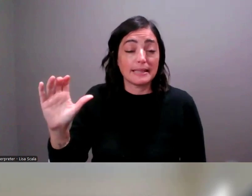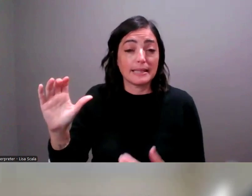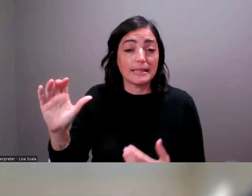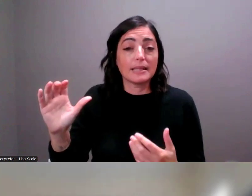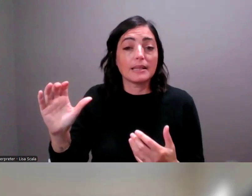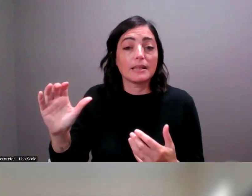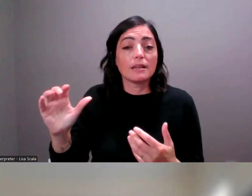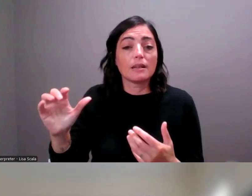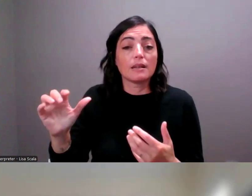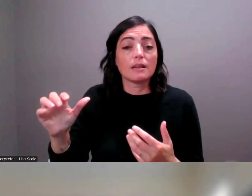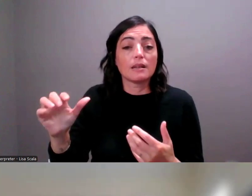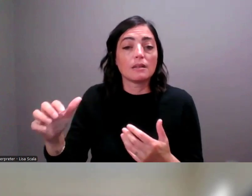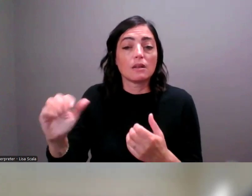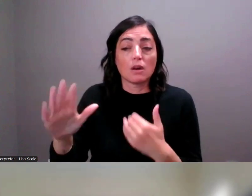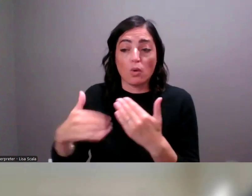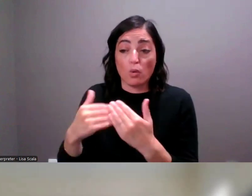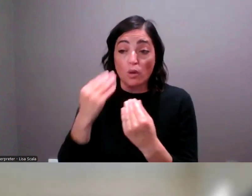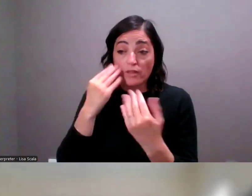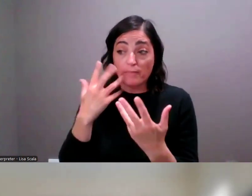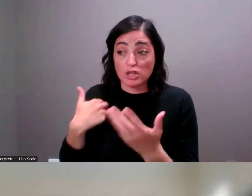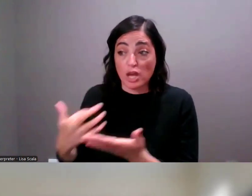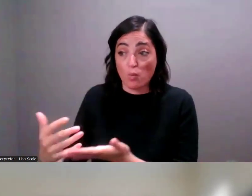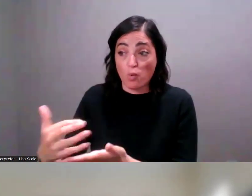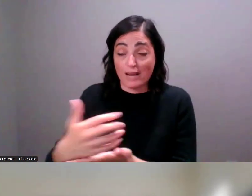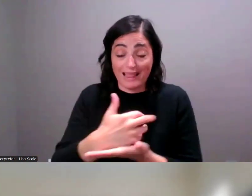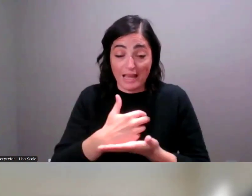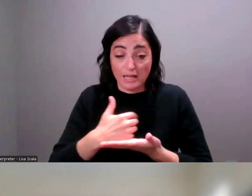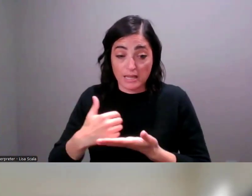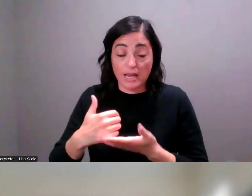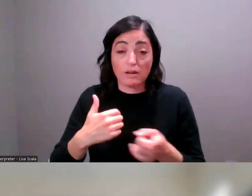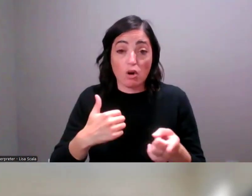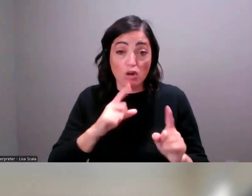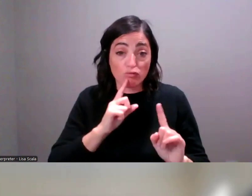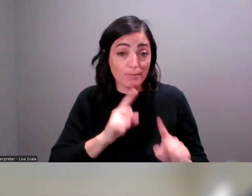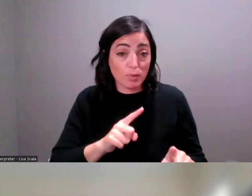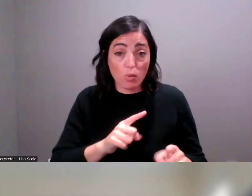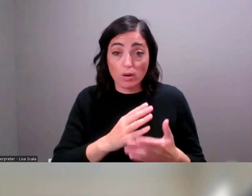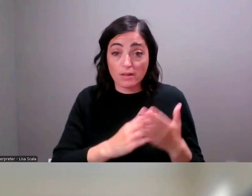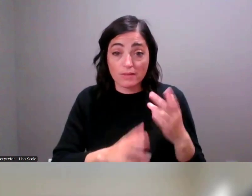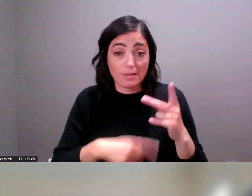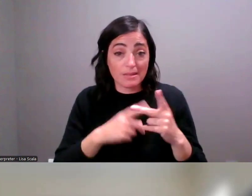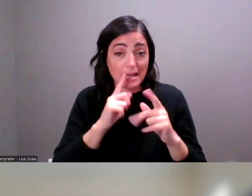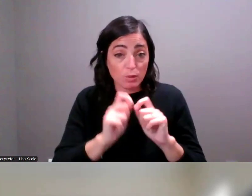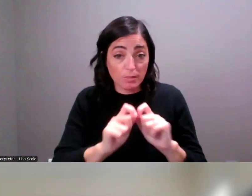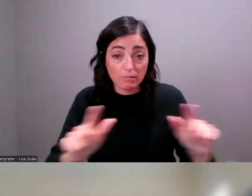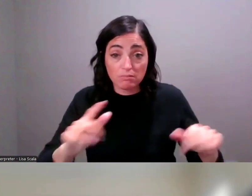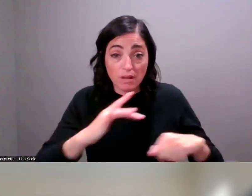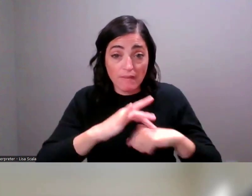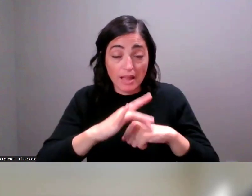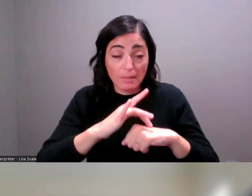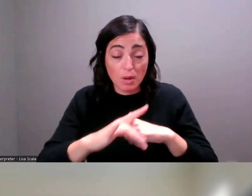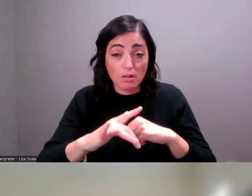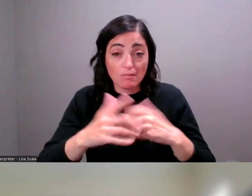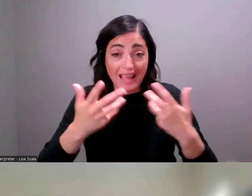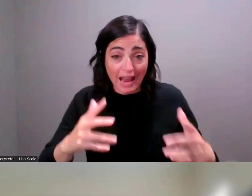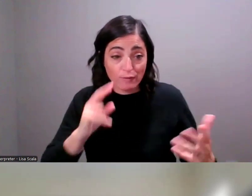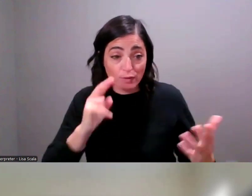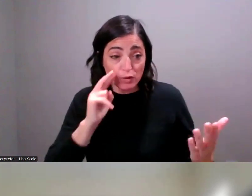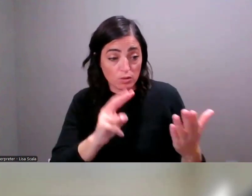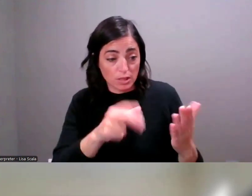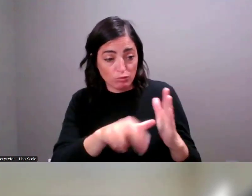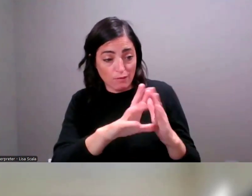the information that we are collecting, and is a report of some kind going to be available?